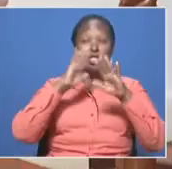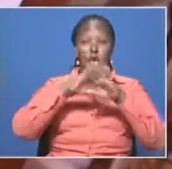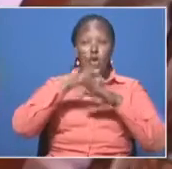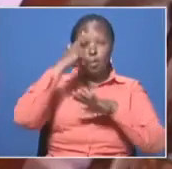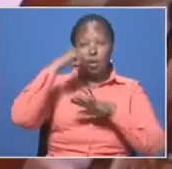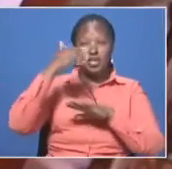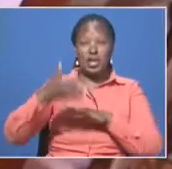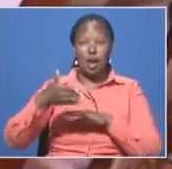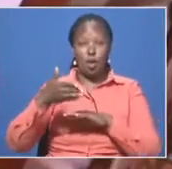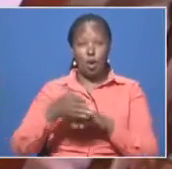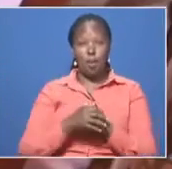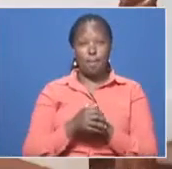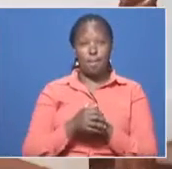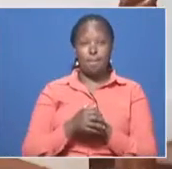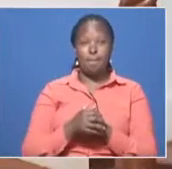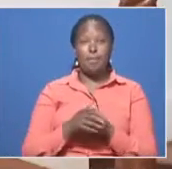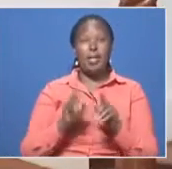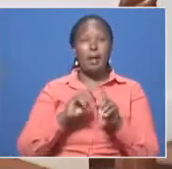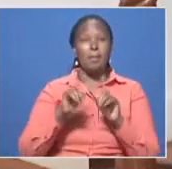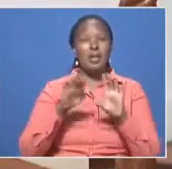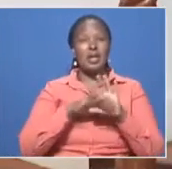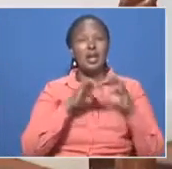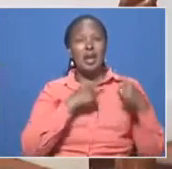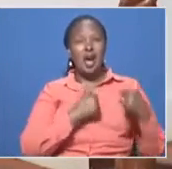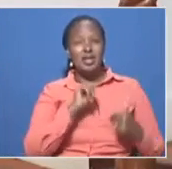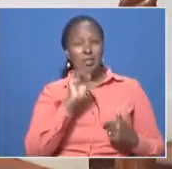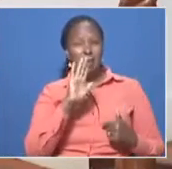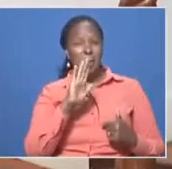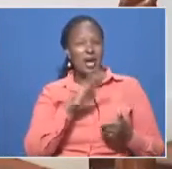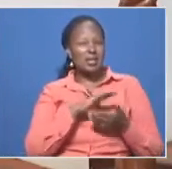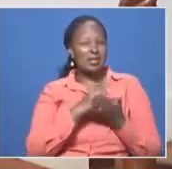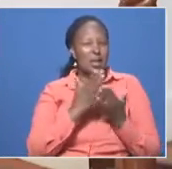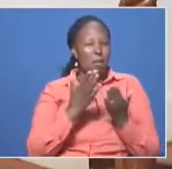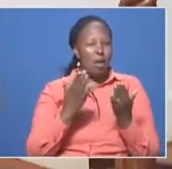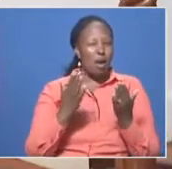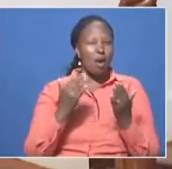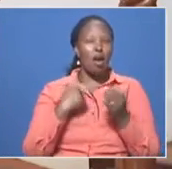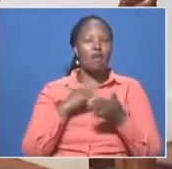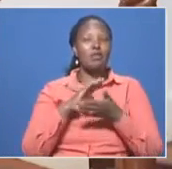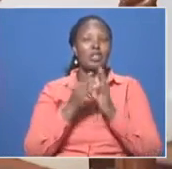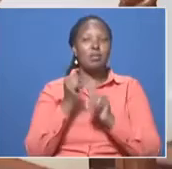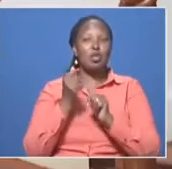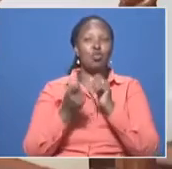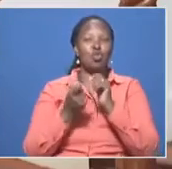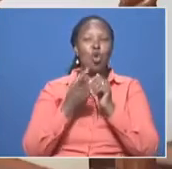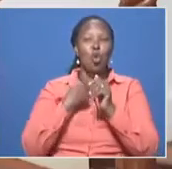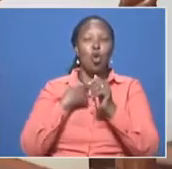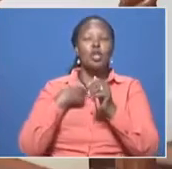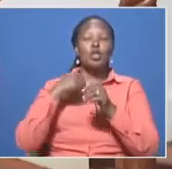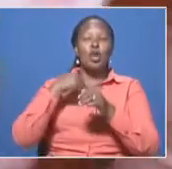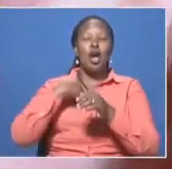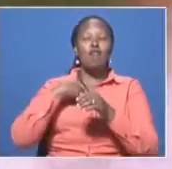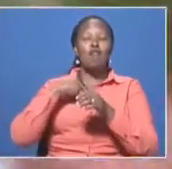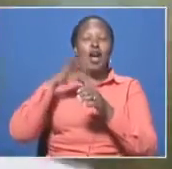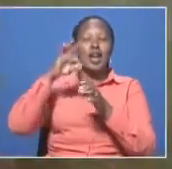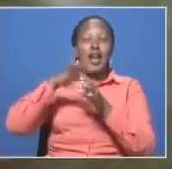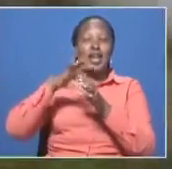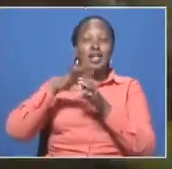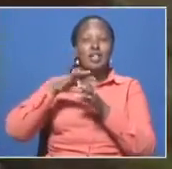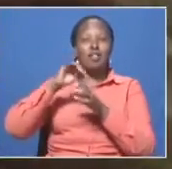now. But in your heart somewhere, does something ring for elective politics?